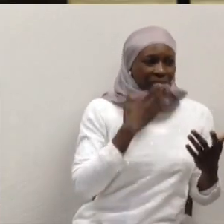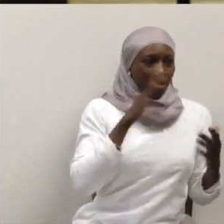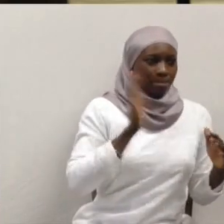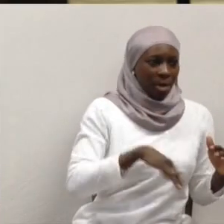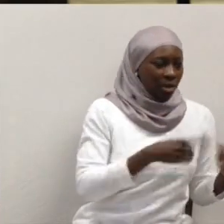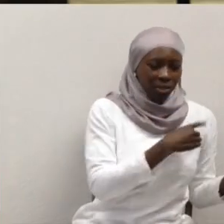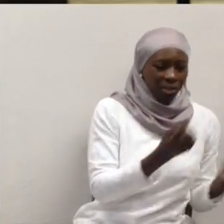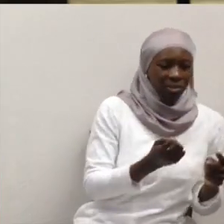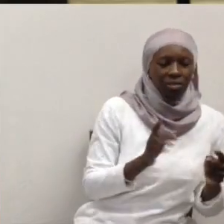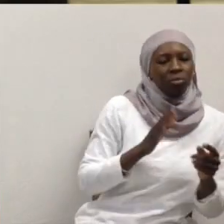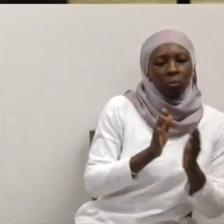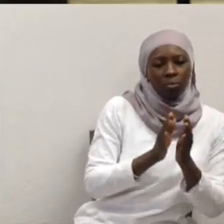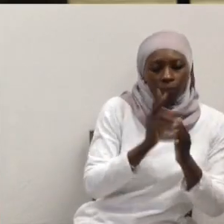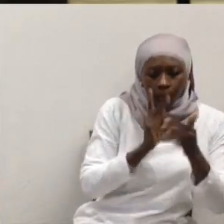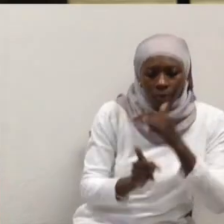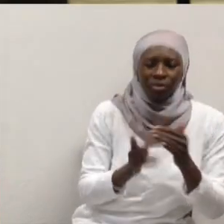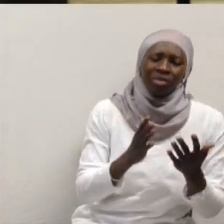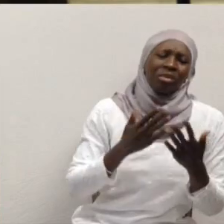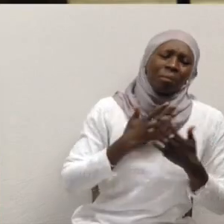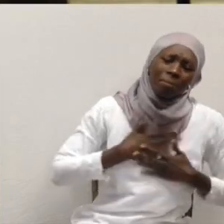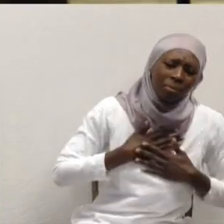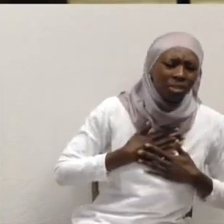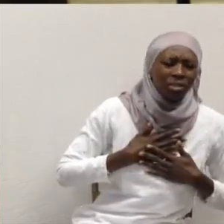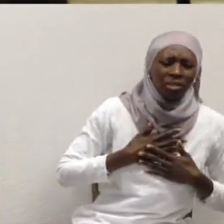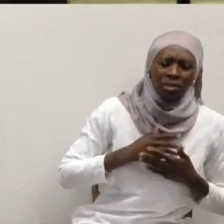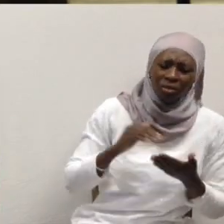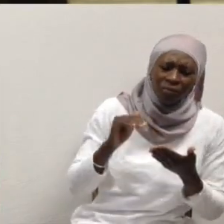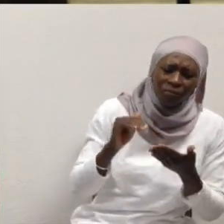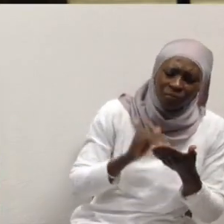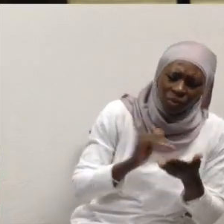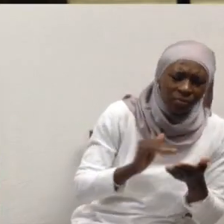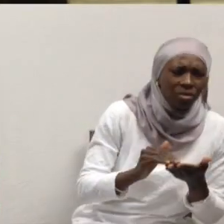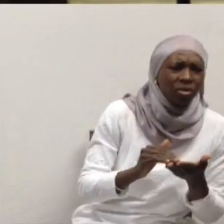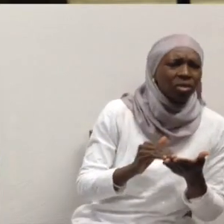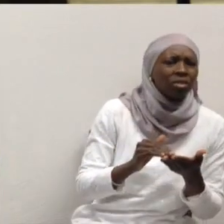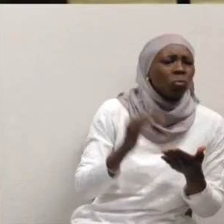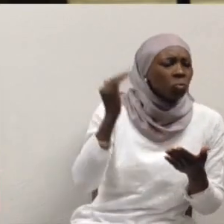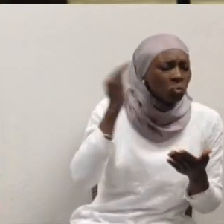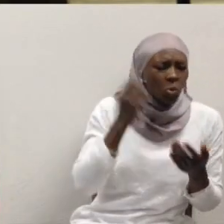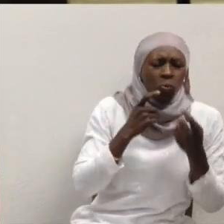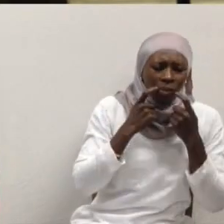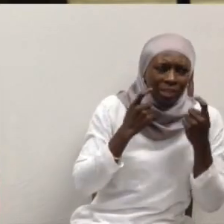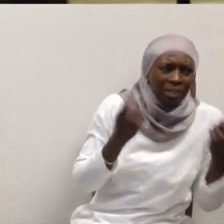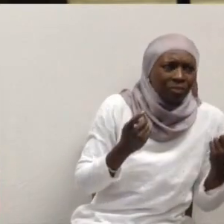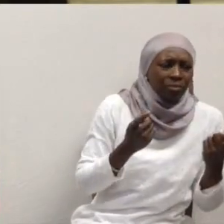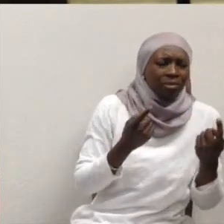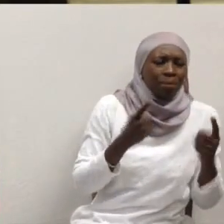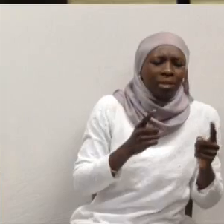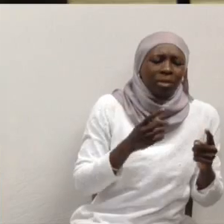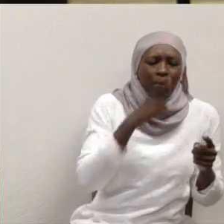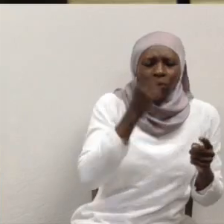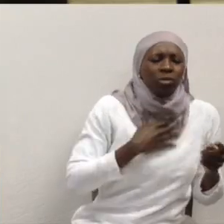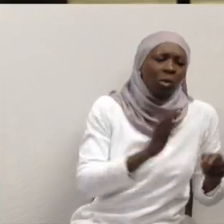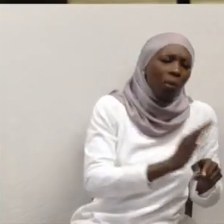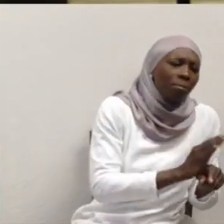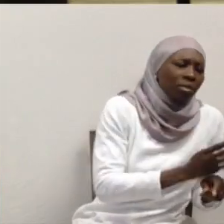please ask Allah to forgive us. So they know they were sinful, but they want to get away with it. They want